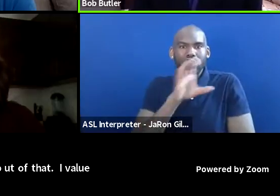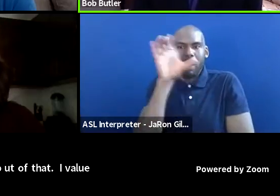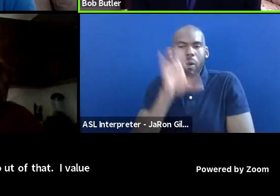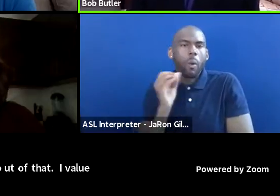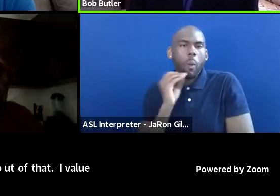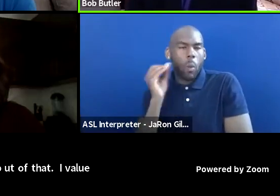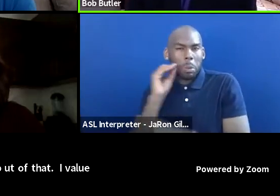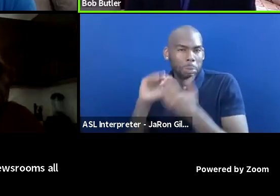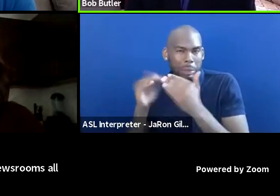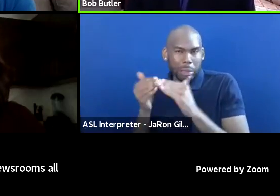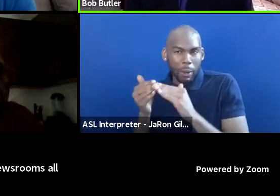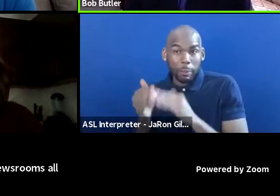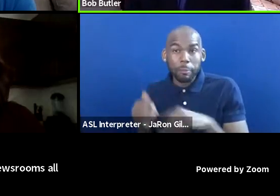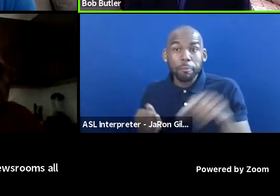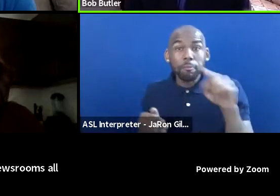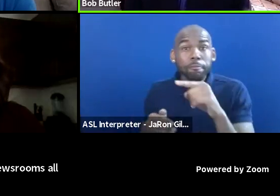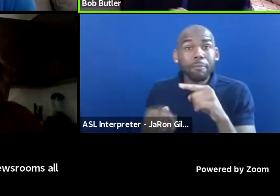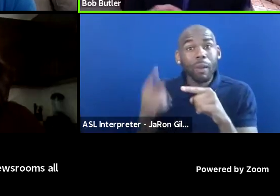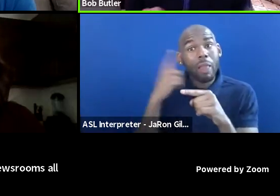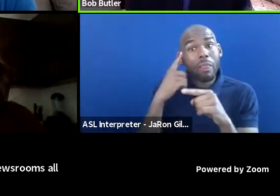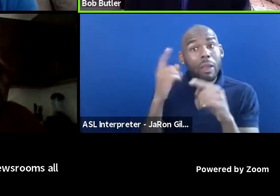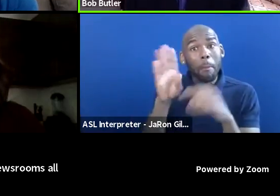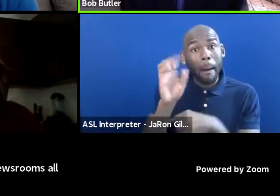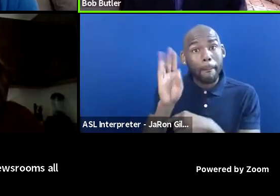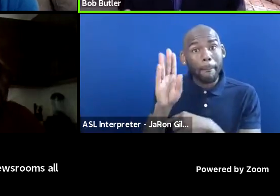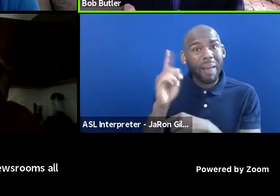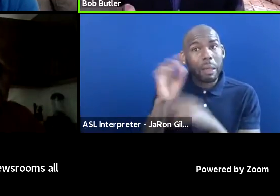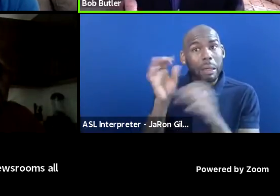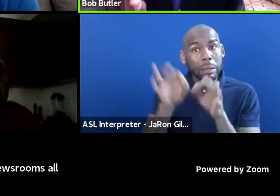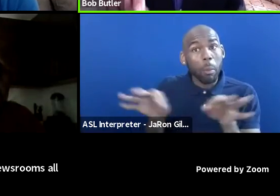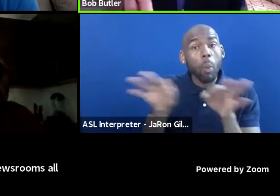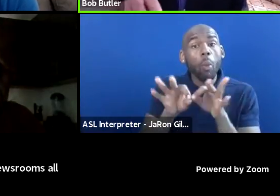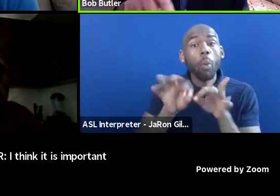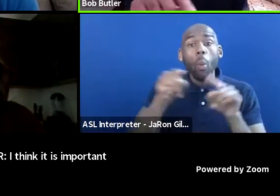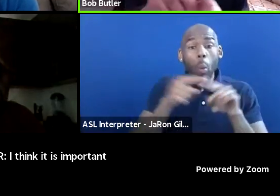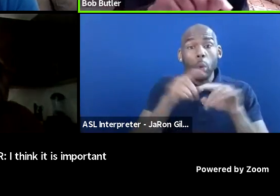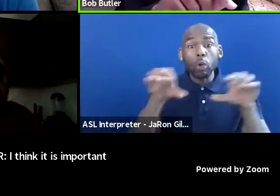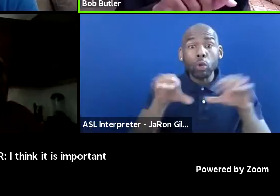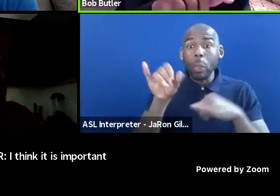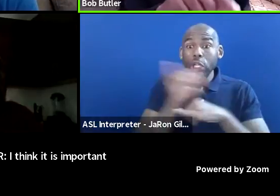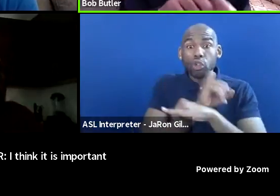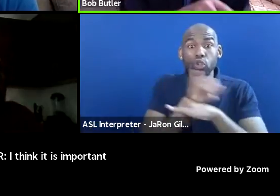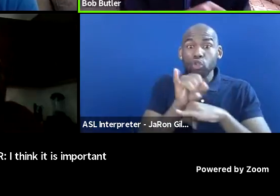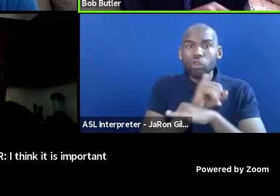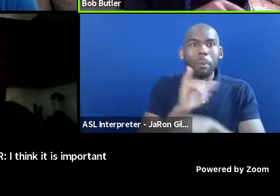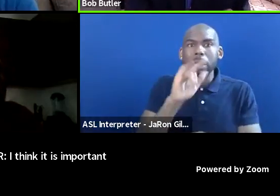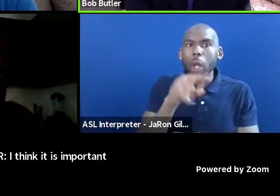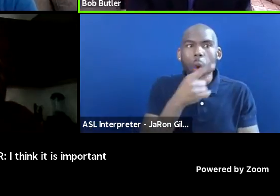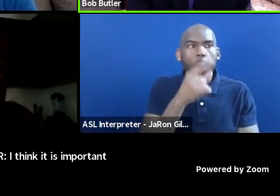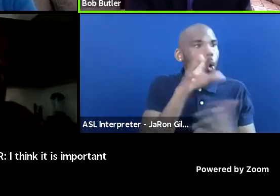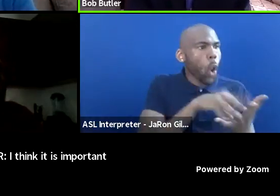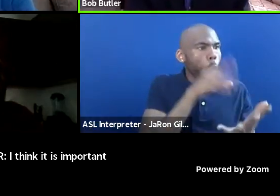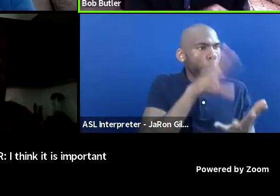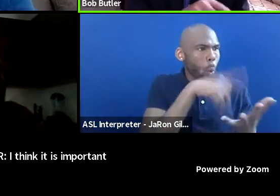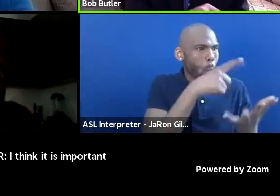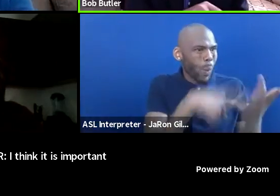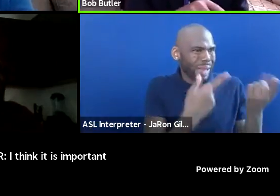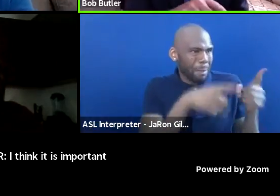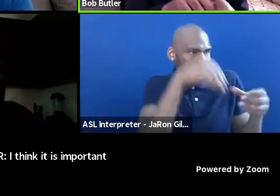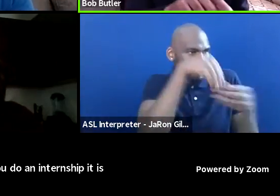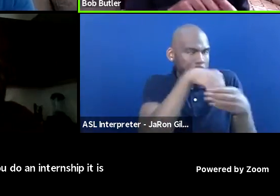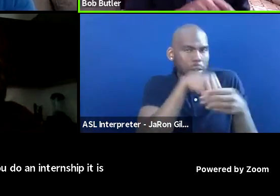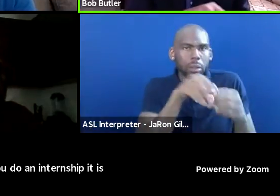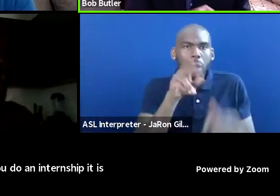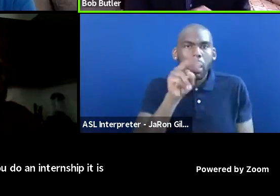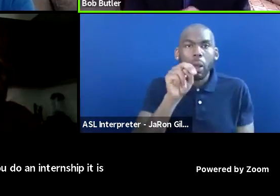Yeah, I think it's important for people to understand that when you do an internship, it's not just you learning what's going on in the newsroom. It's also